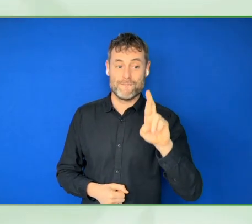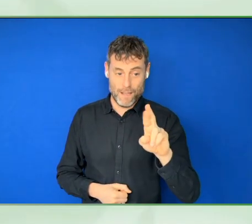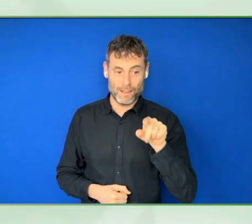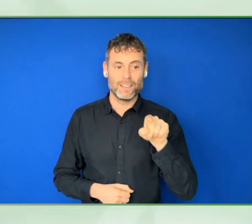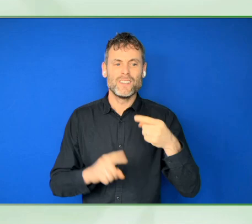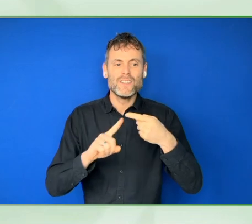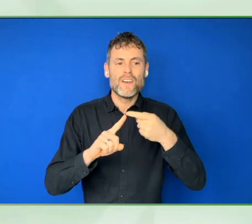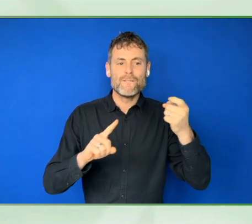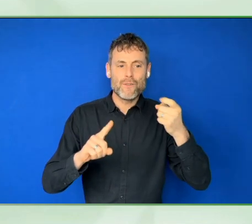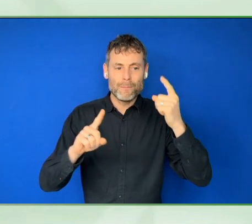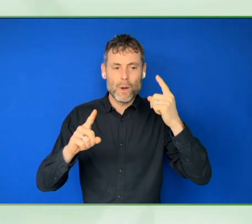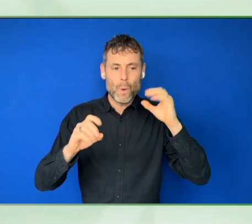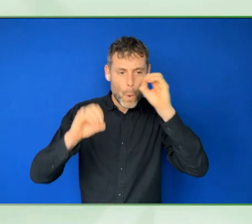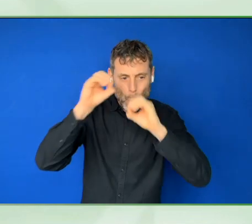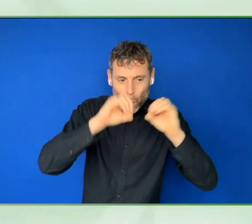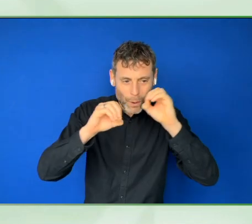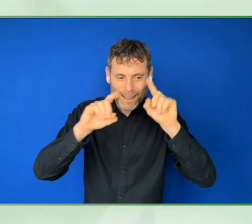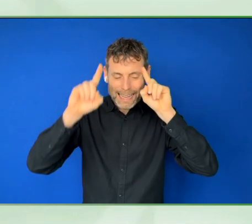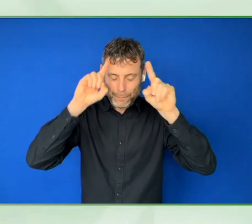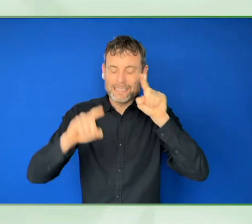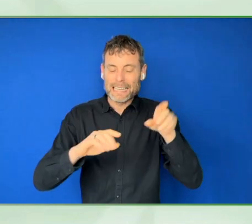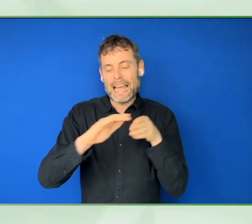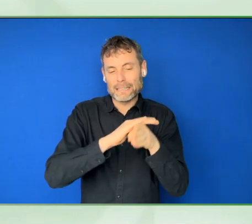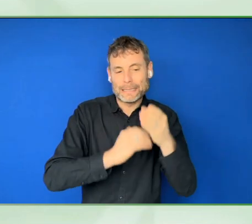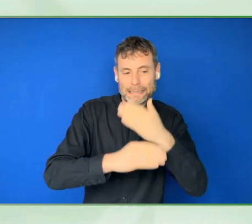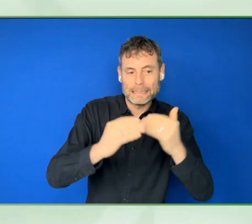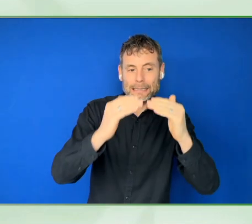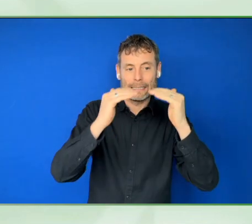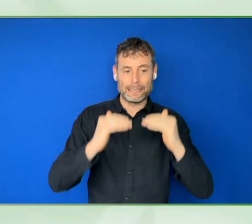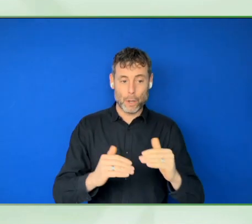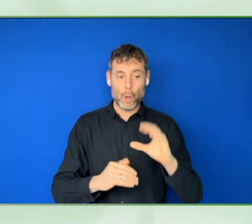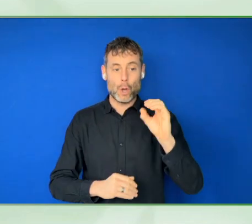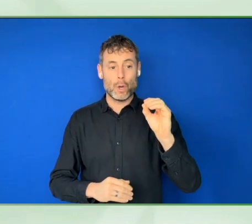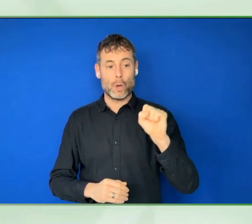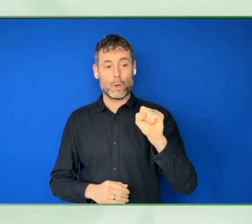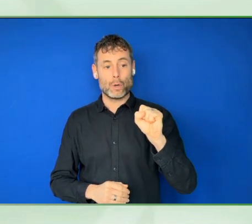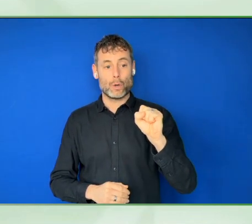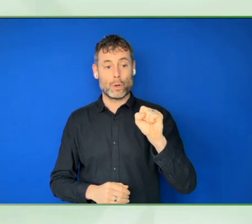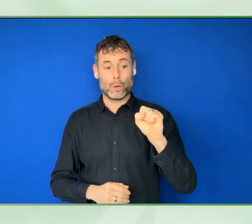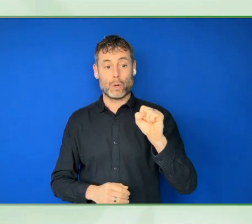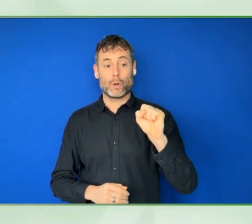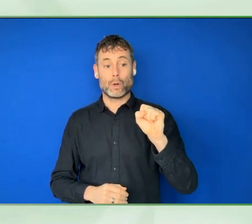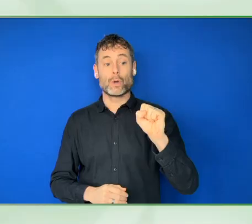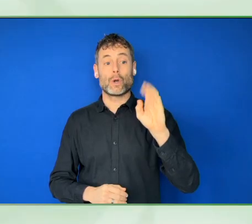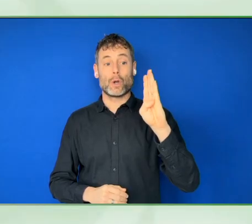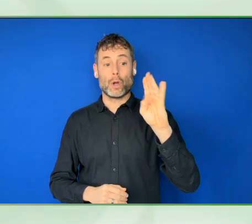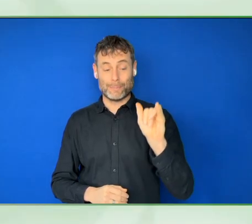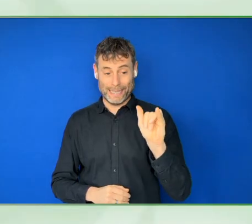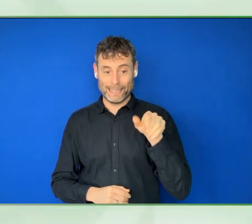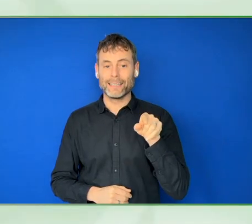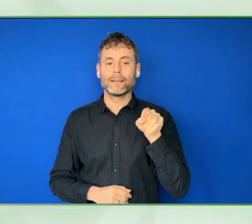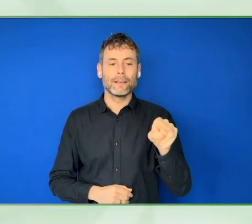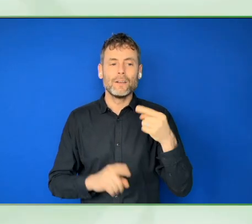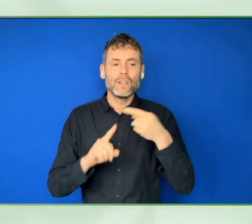Strategist, True Blue Inclusion, and Senior Advisor to the German Marshall Fund. And we have Shani Dandy, Disability Inclusion and